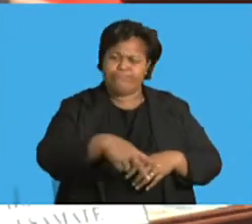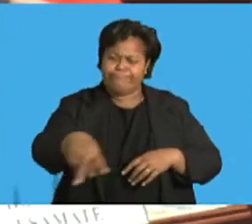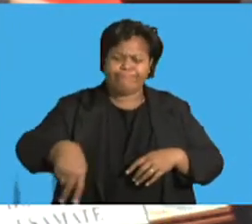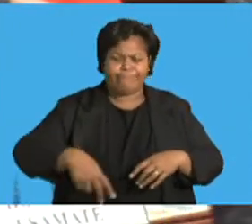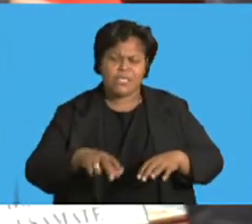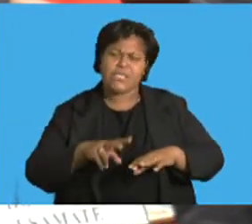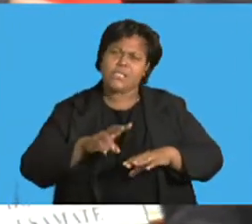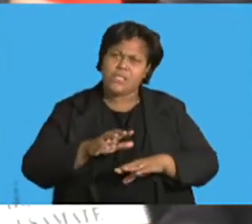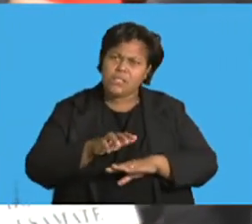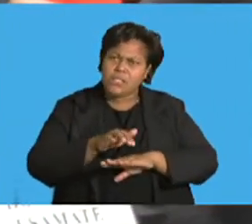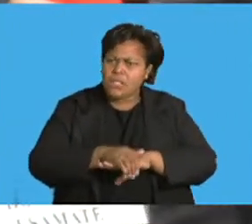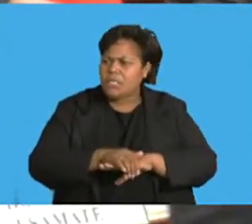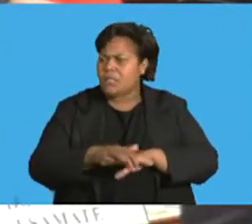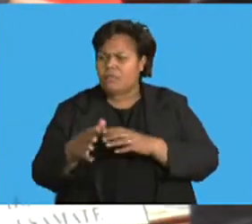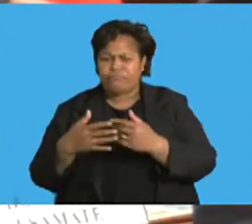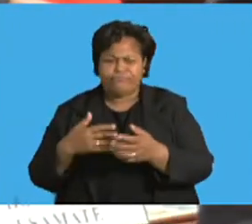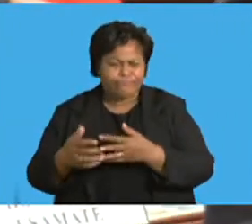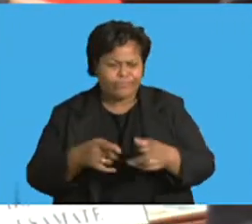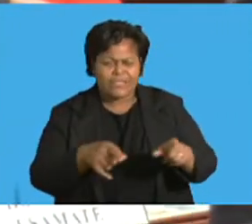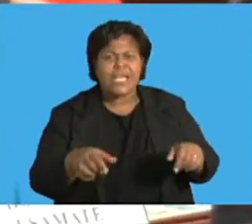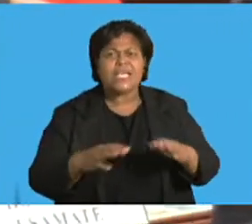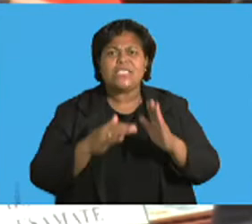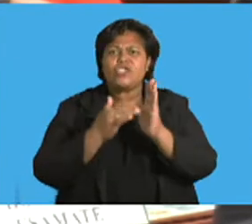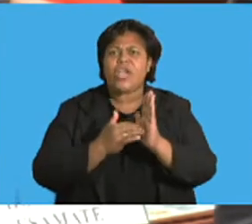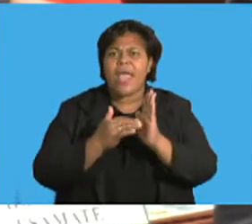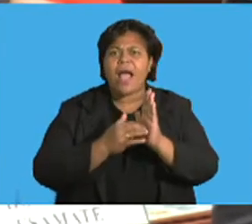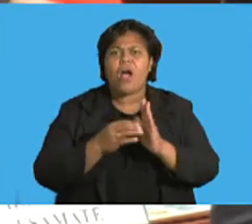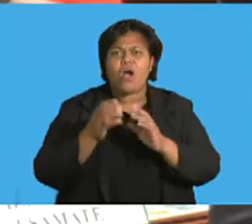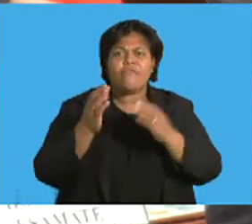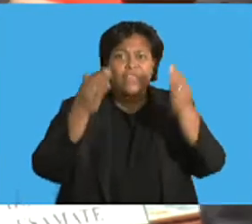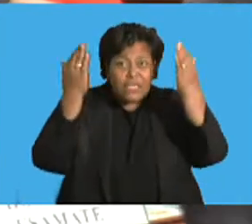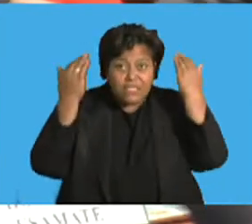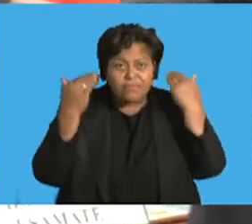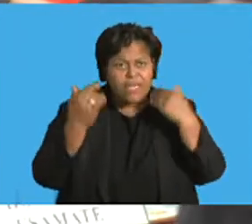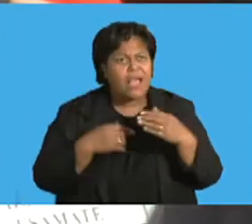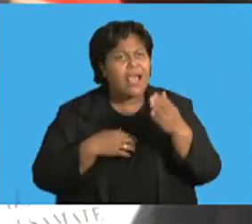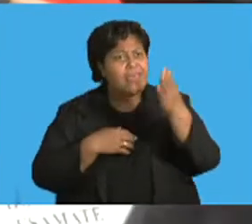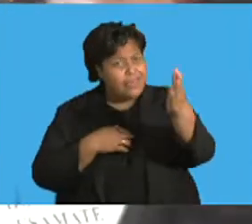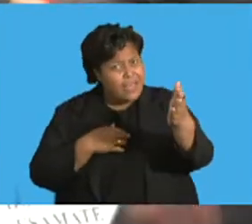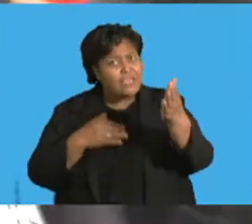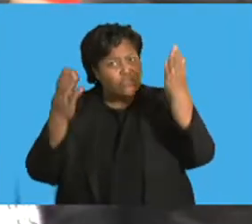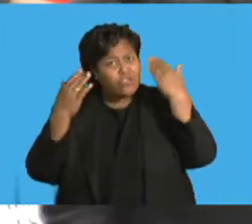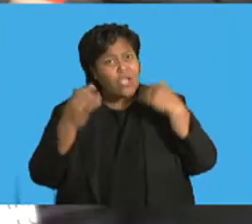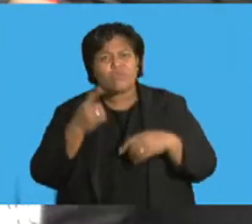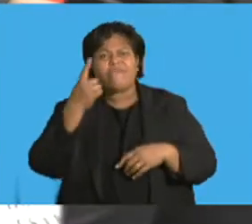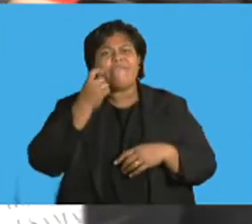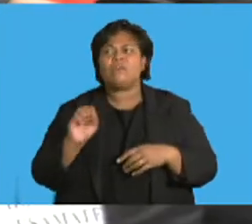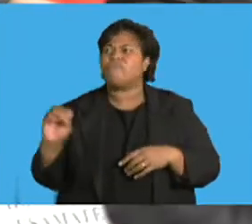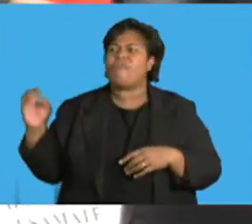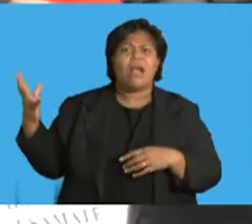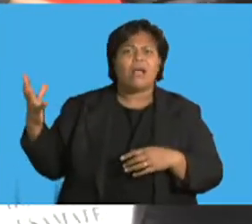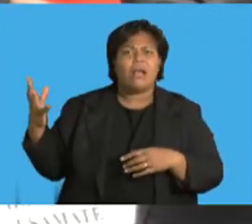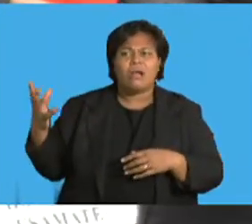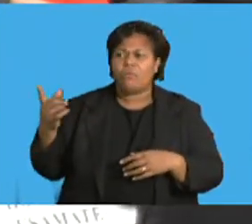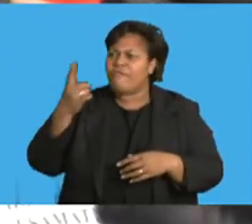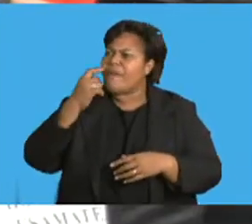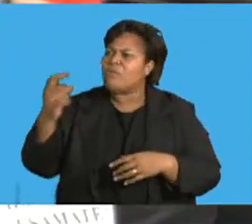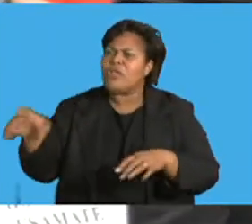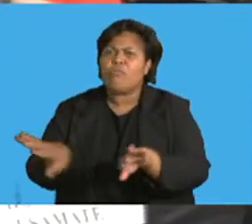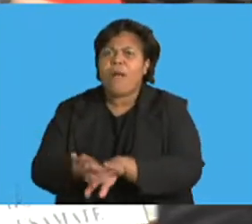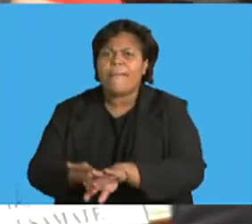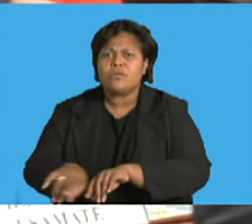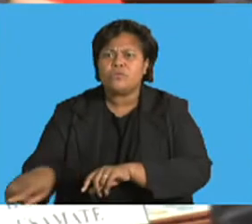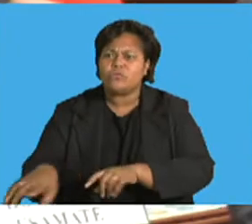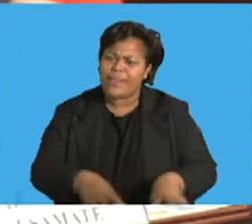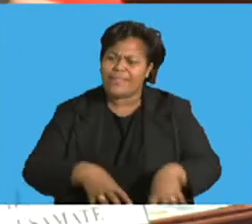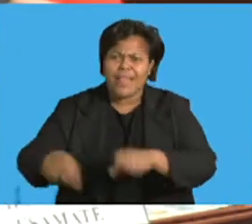Speaker. This chair, Mr. Speaker, sir, that you are sitting on was found somewhere else. Somewhere in the rubbish. It was brought